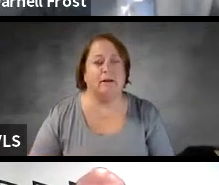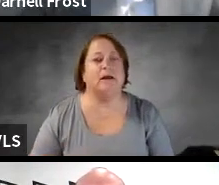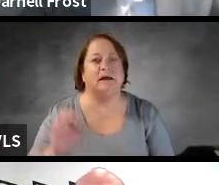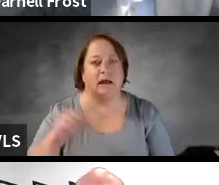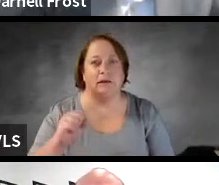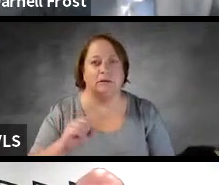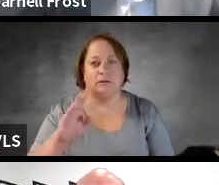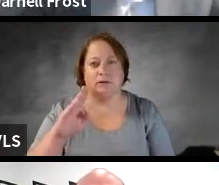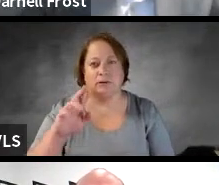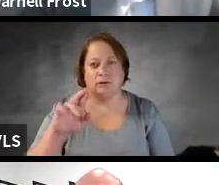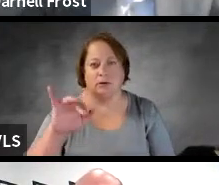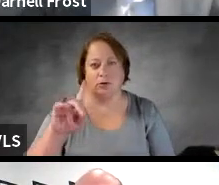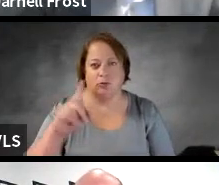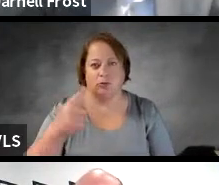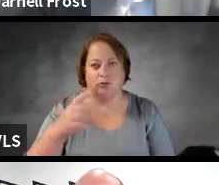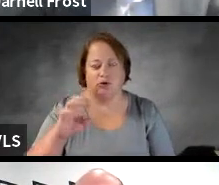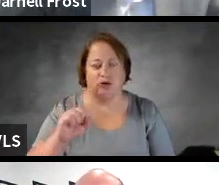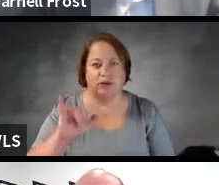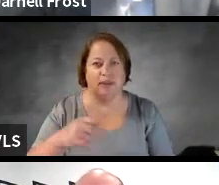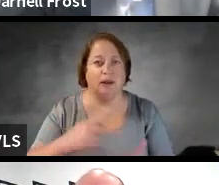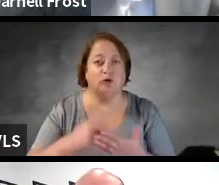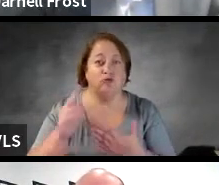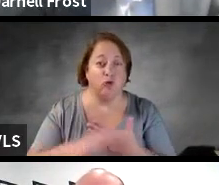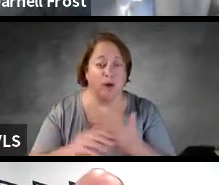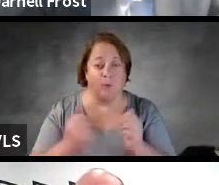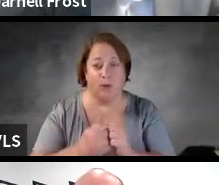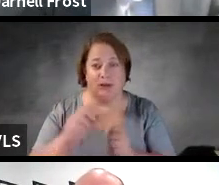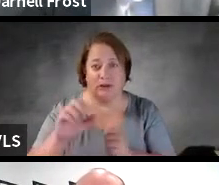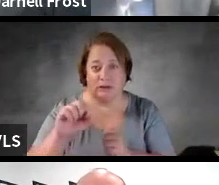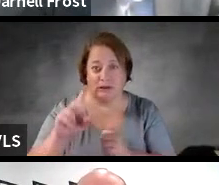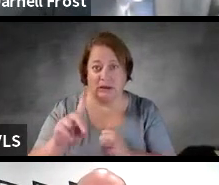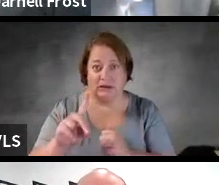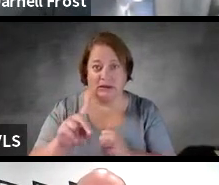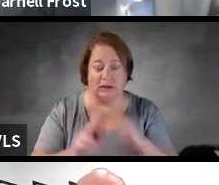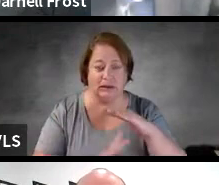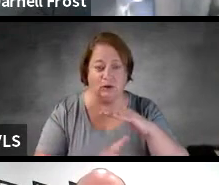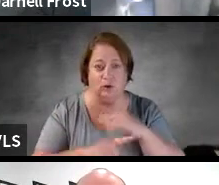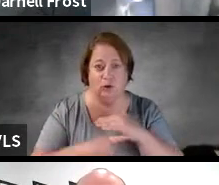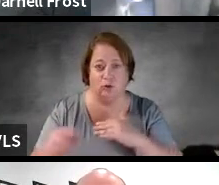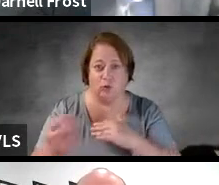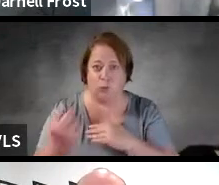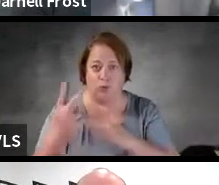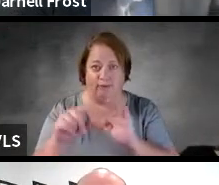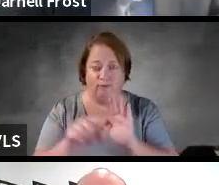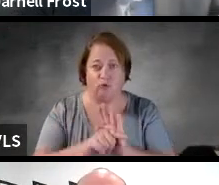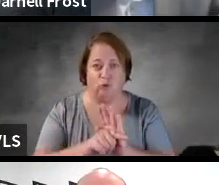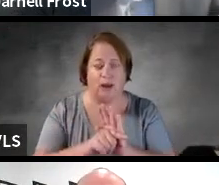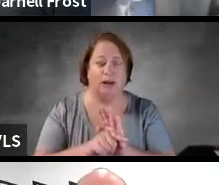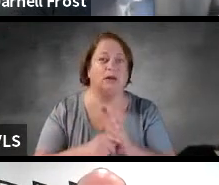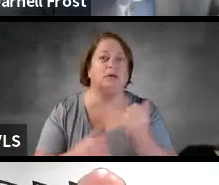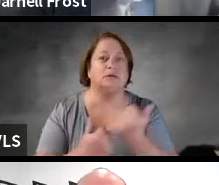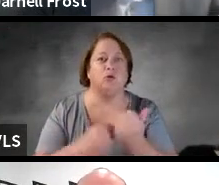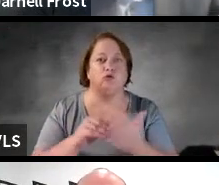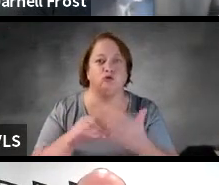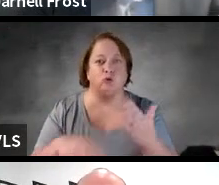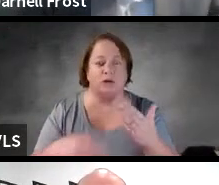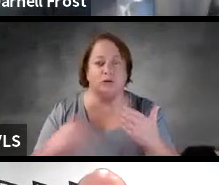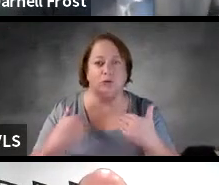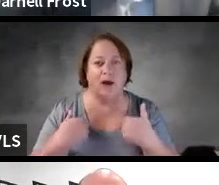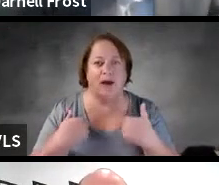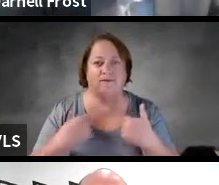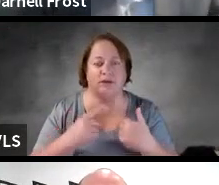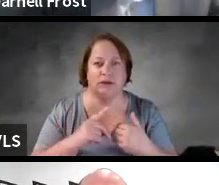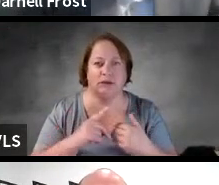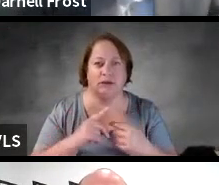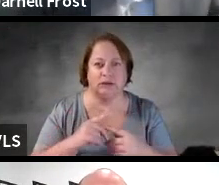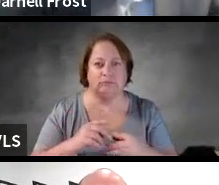Yes, Bridges is a program with special school district K through 12th grade. It supports students with significant